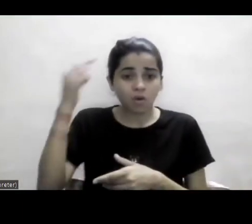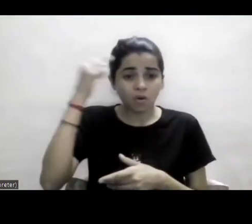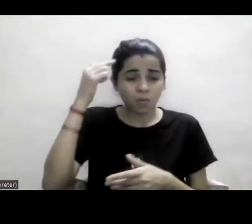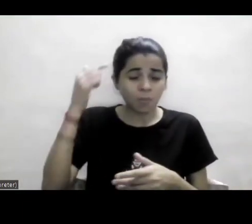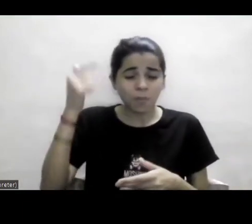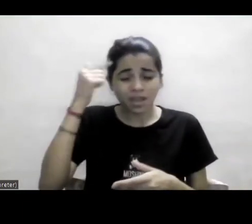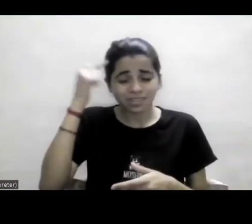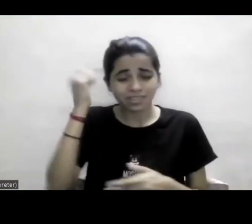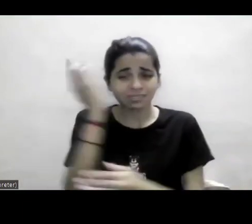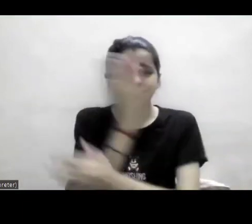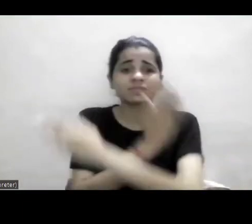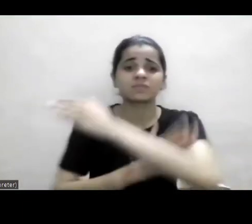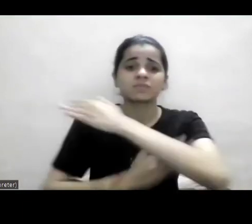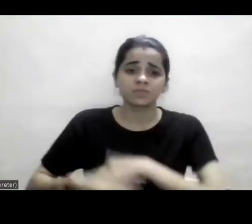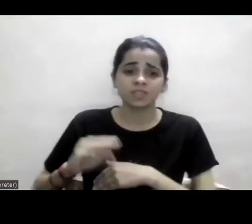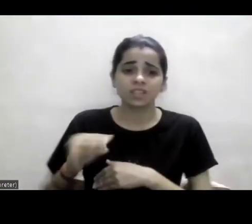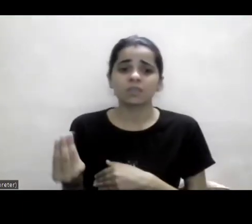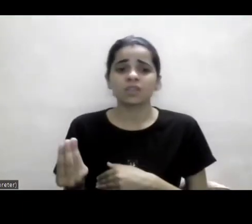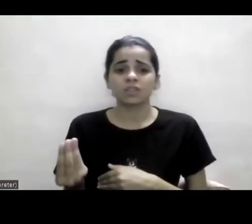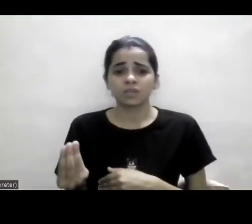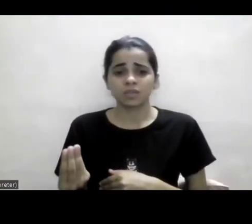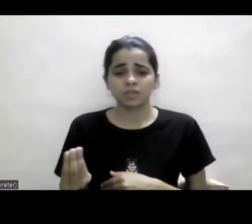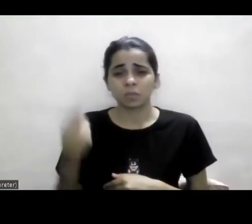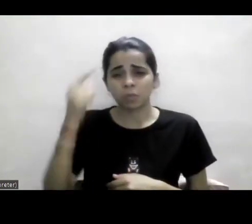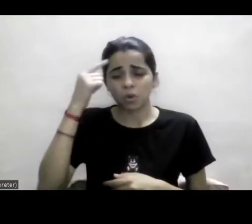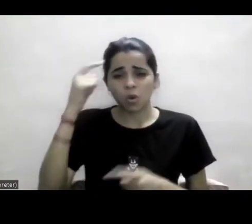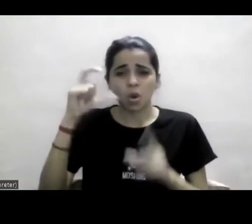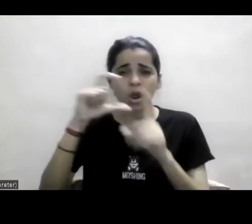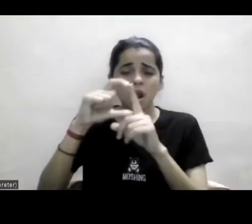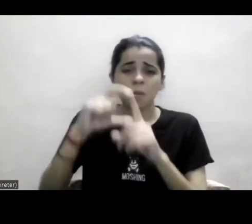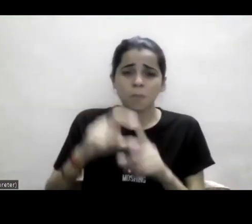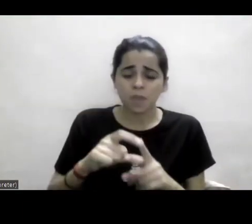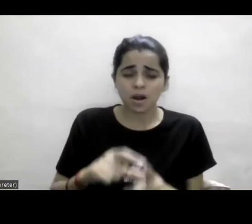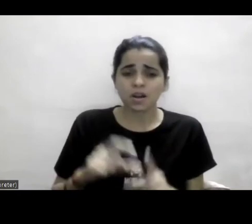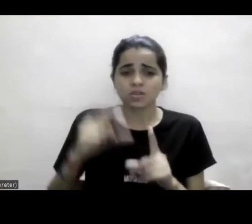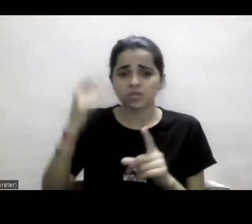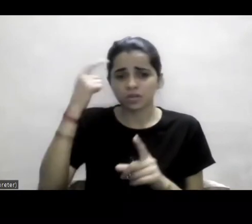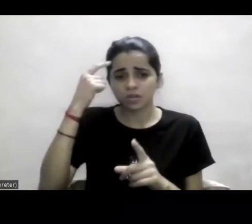disabled, when we call somebody dealing with depression, or, you know,